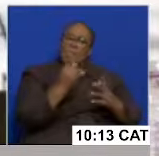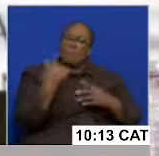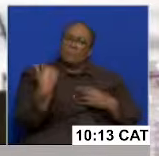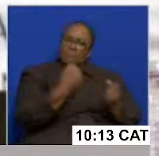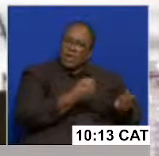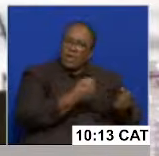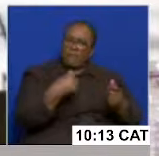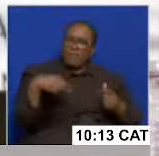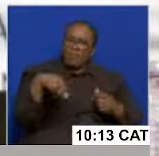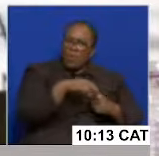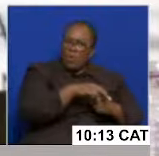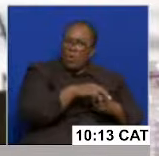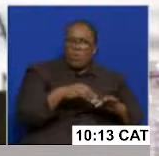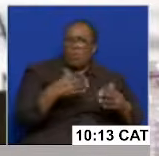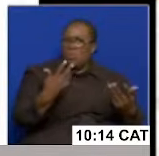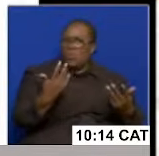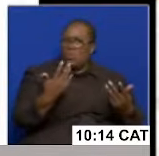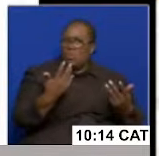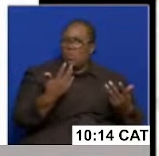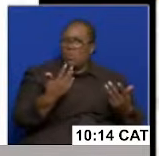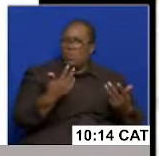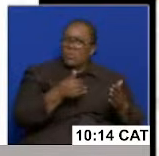nearby? How did you get there?